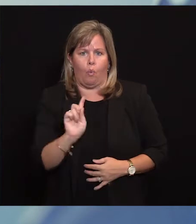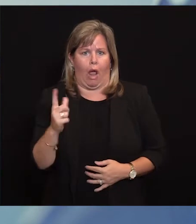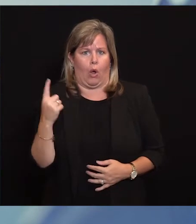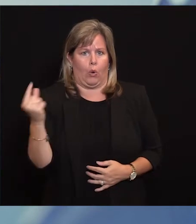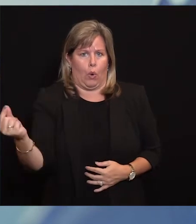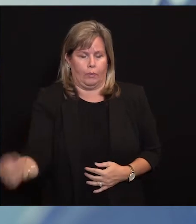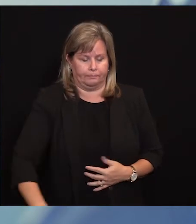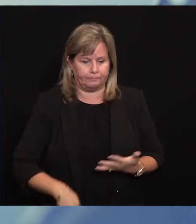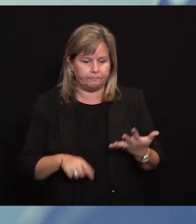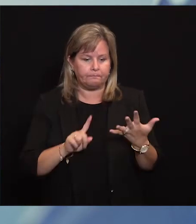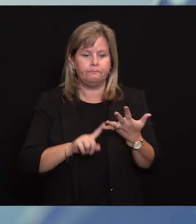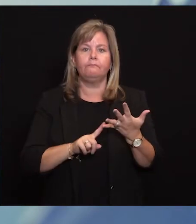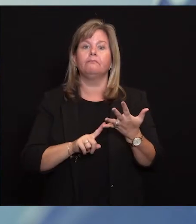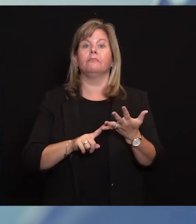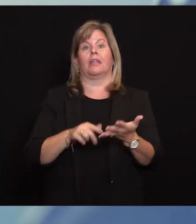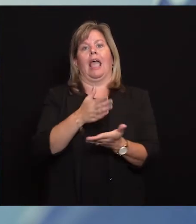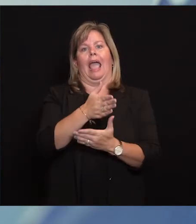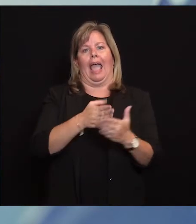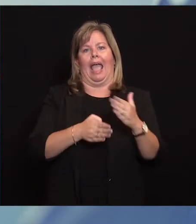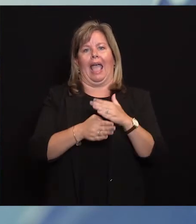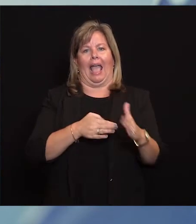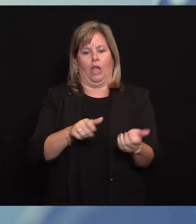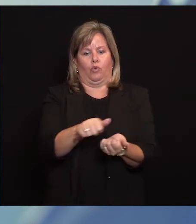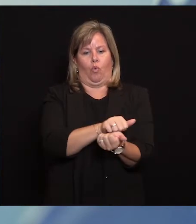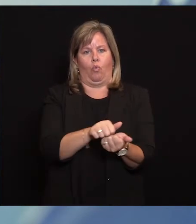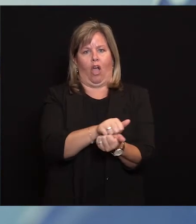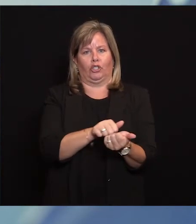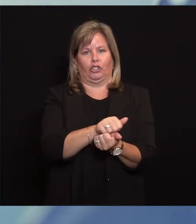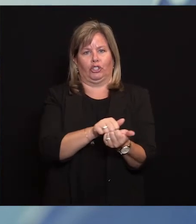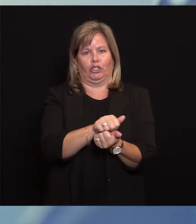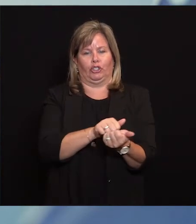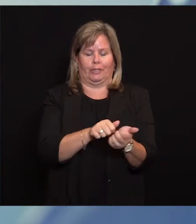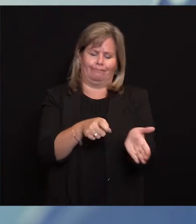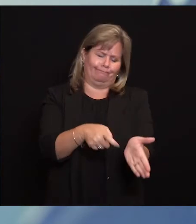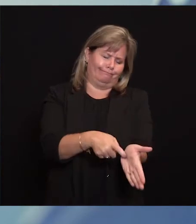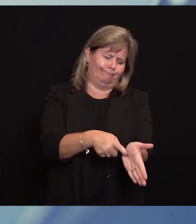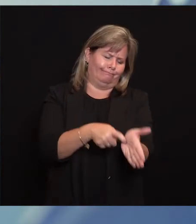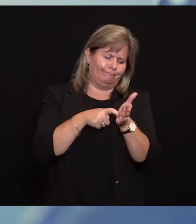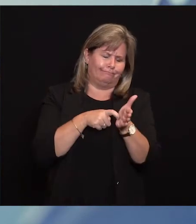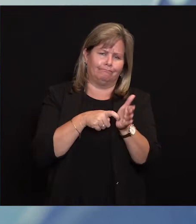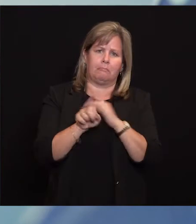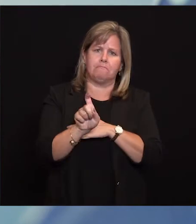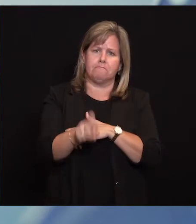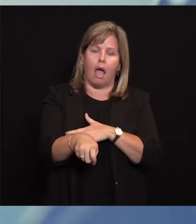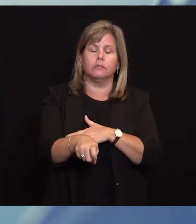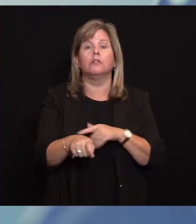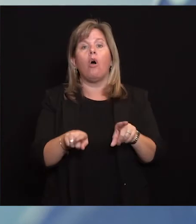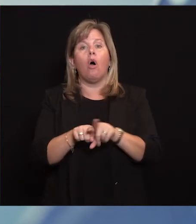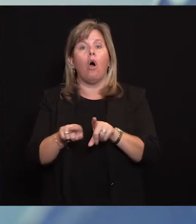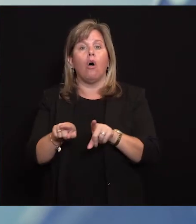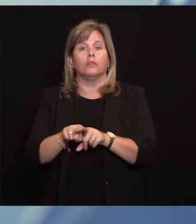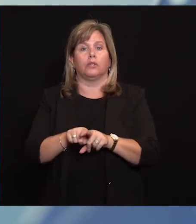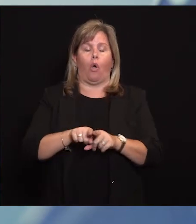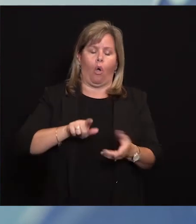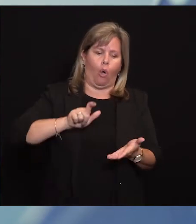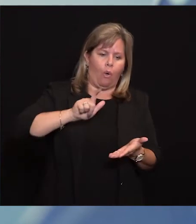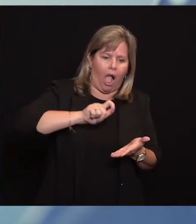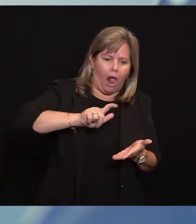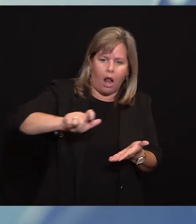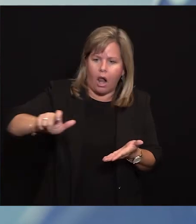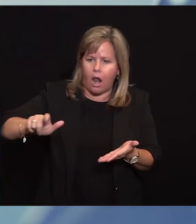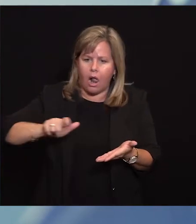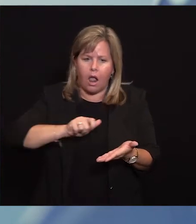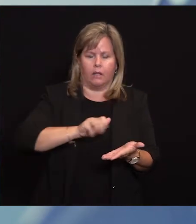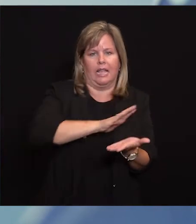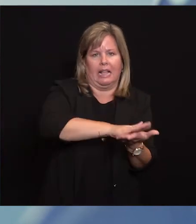And hygiene, hand washing, and making sure that we're disinfecting surfaces that can be places where the virus spreads